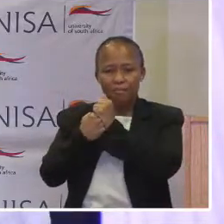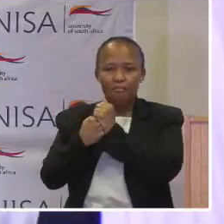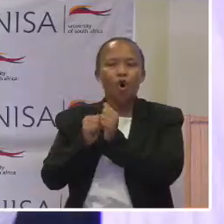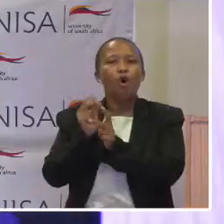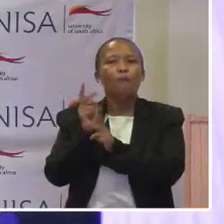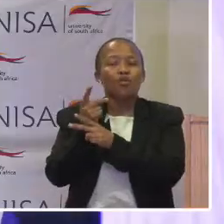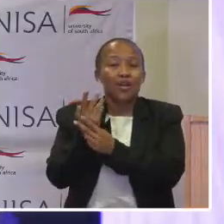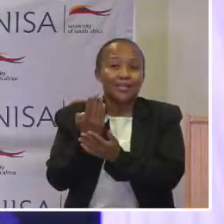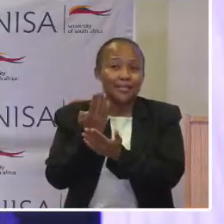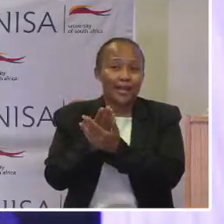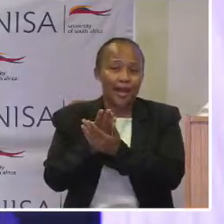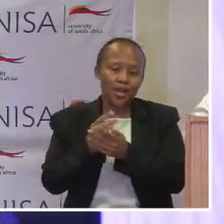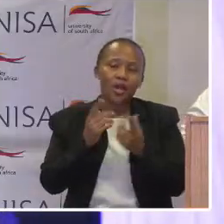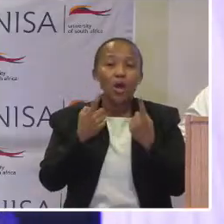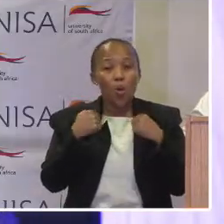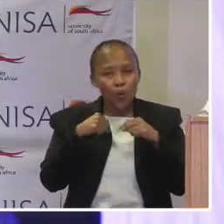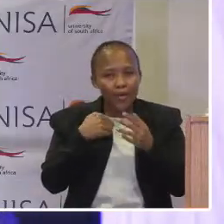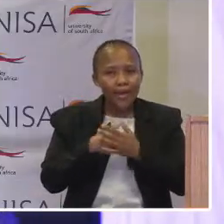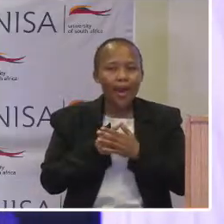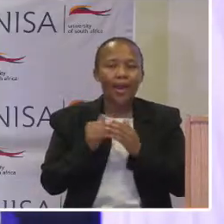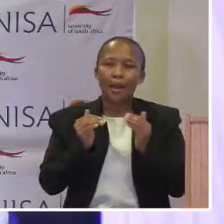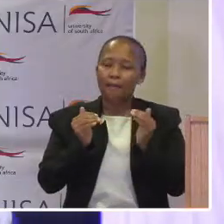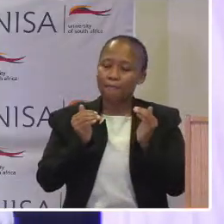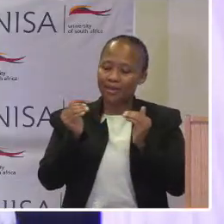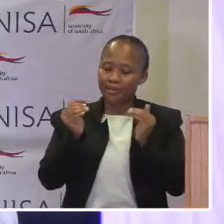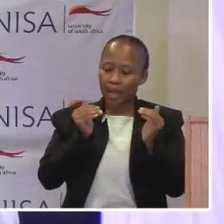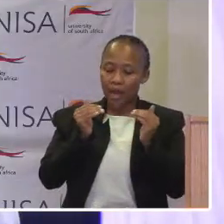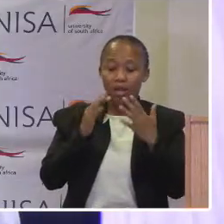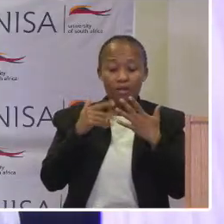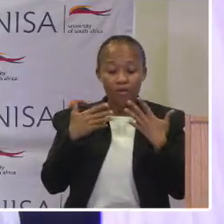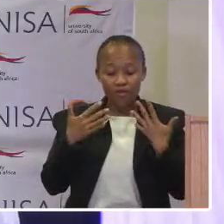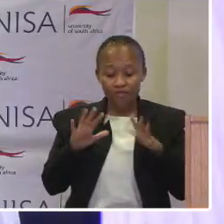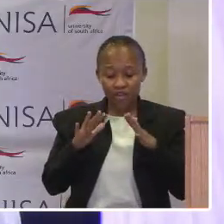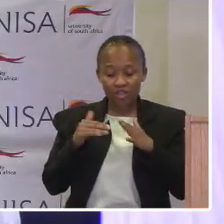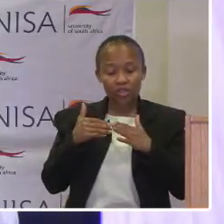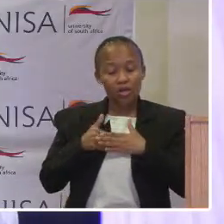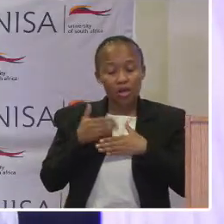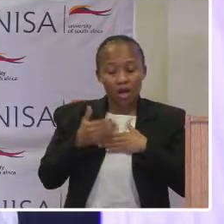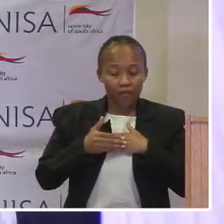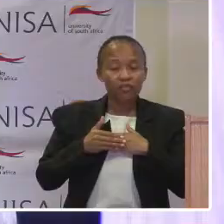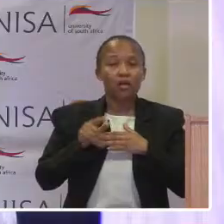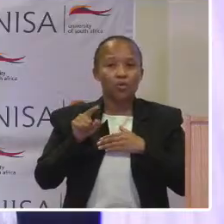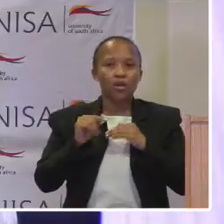rightfully said, maintaining them after the build of such things.